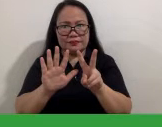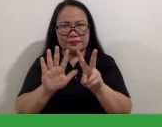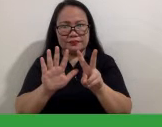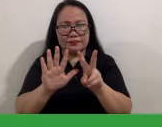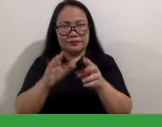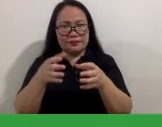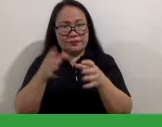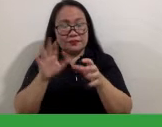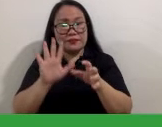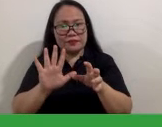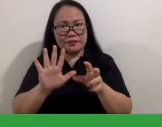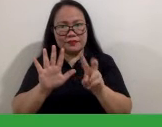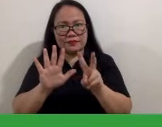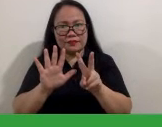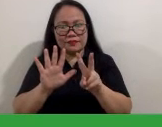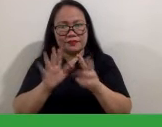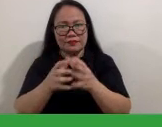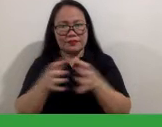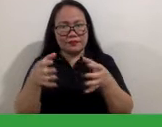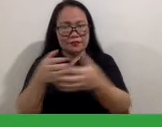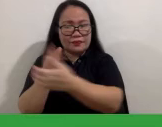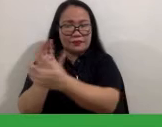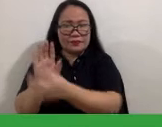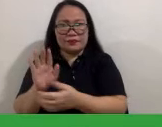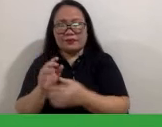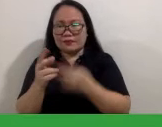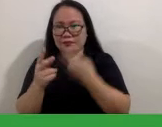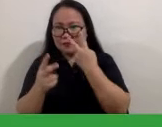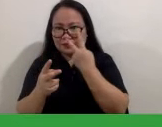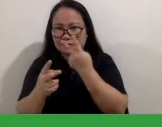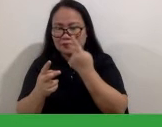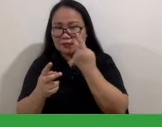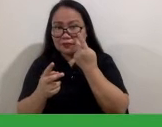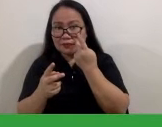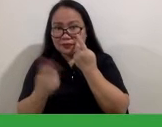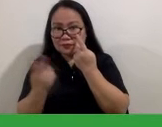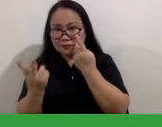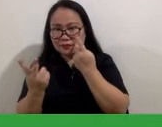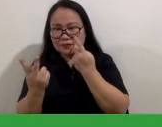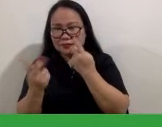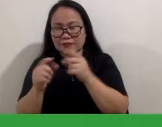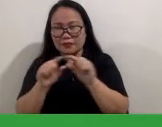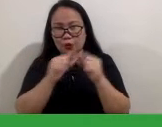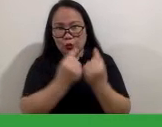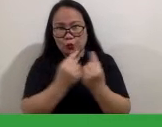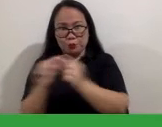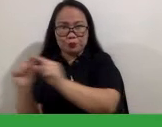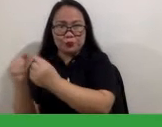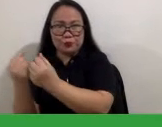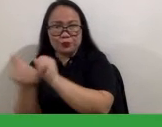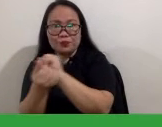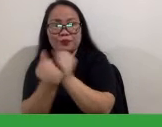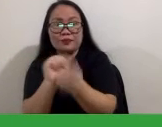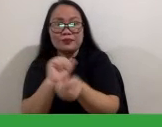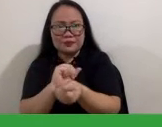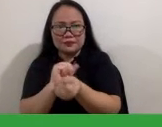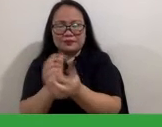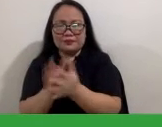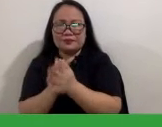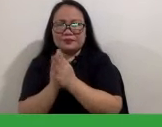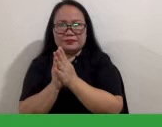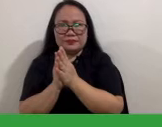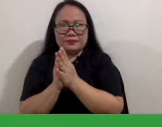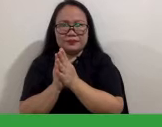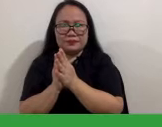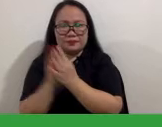Ang magkasama na ngayon ay yung 5 plus 2. So, tingnan mabuti. Tingnan mabuti yung groupings nila. Nagbago.